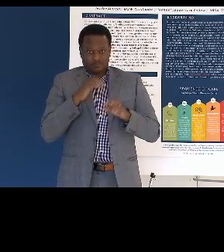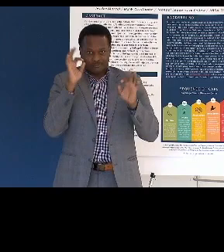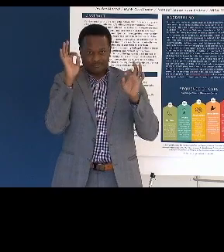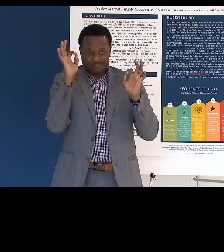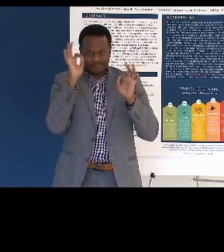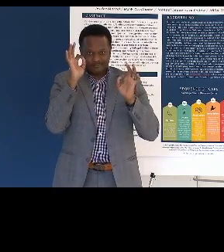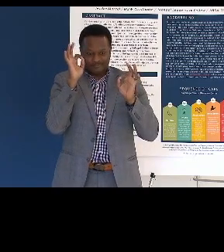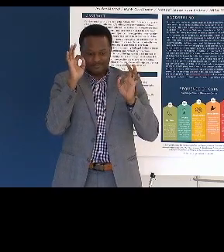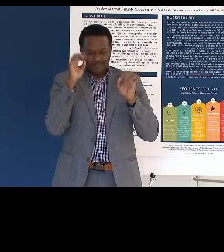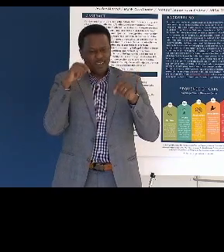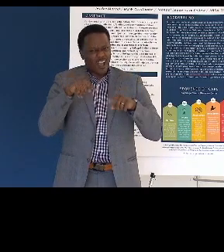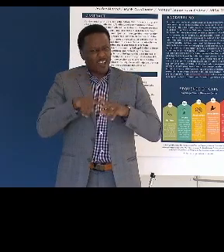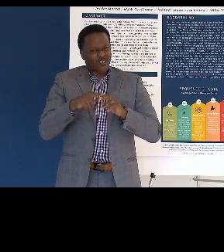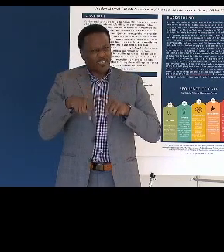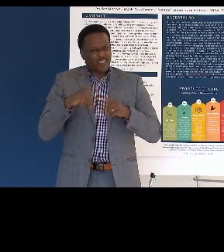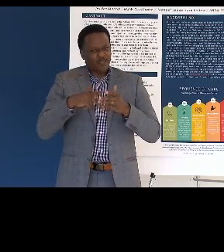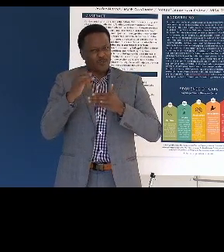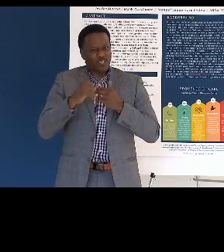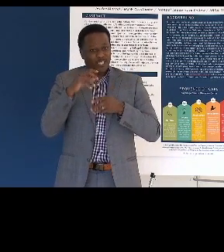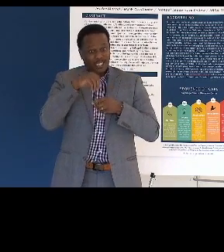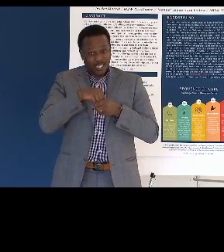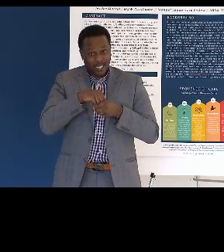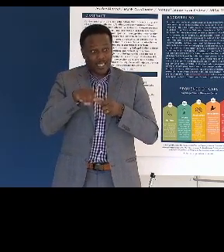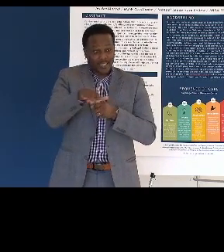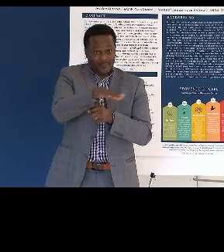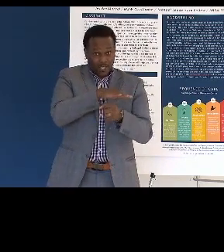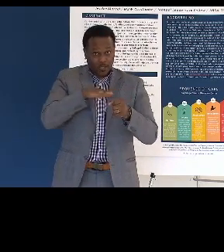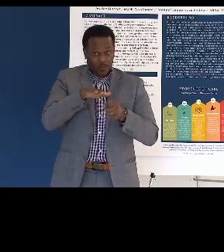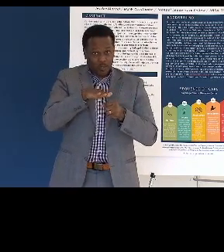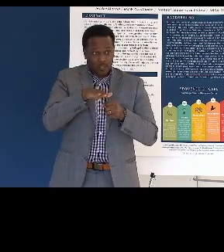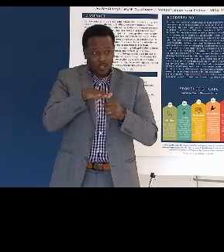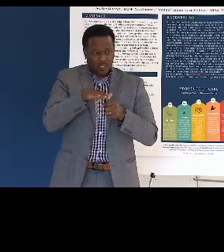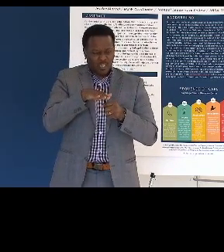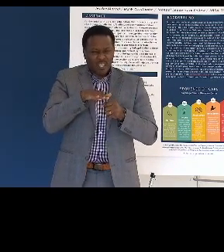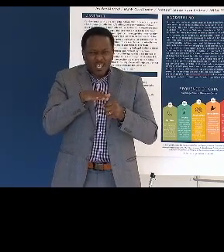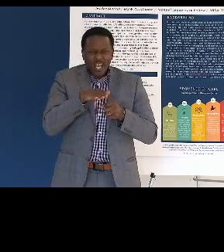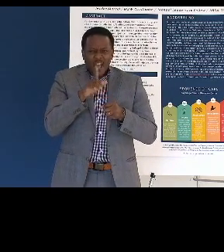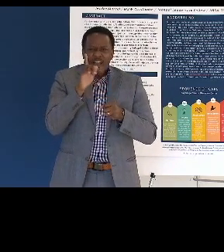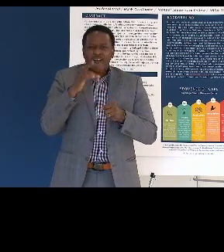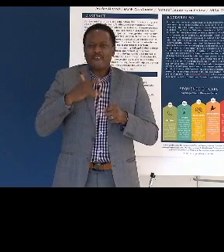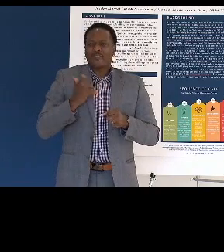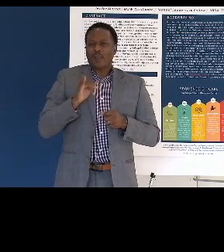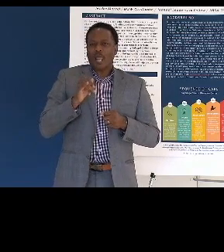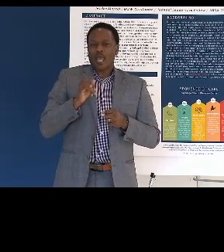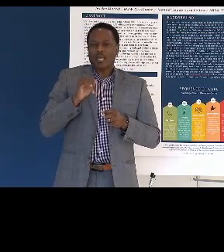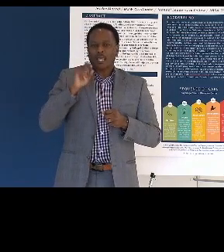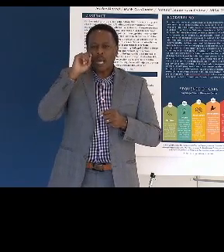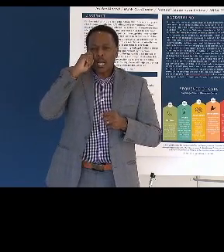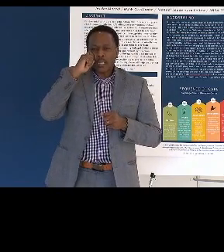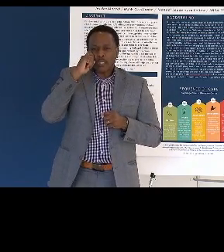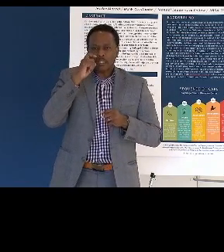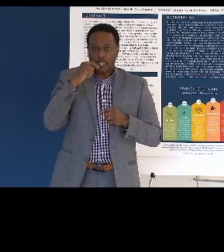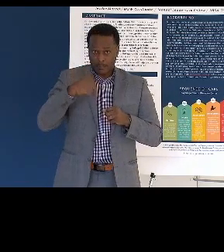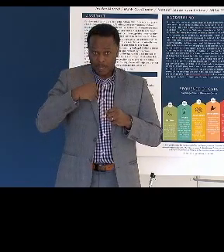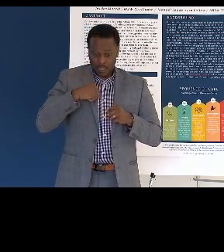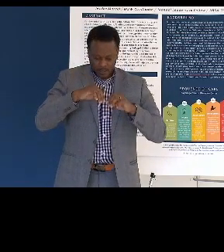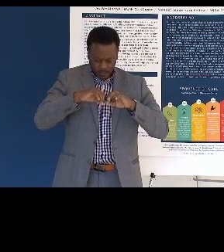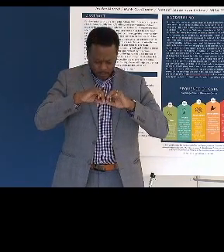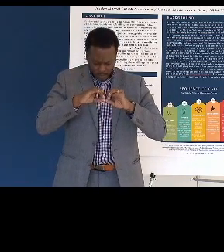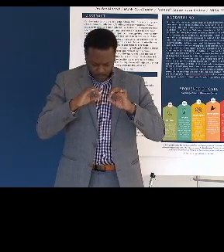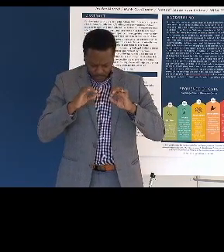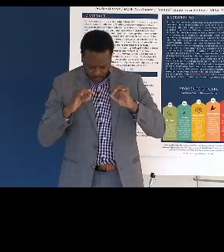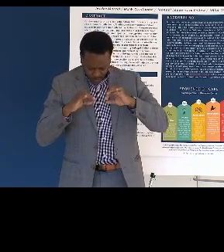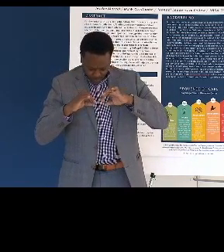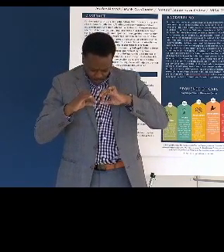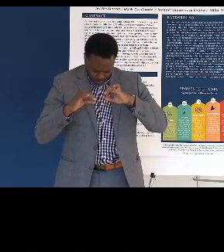this project in field, it was like the biggest onion. And as I start peeling off layers, I was like,